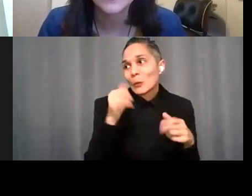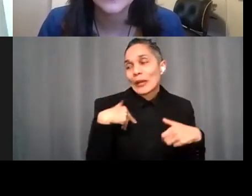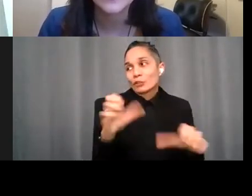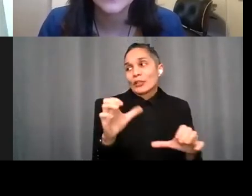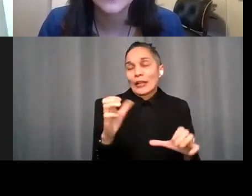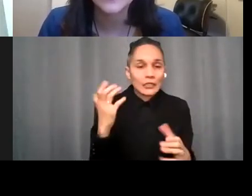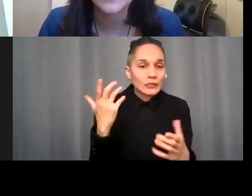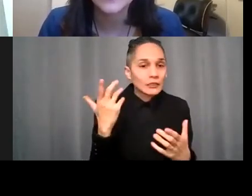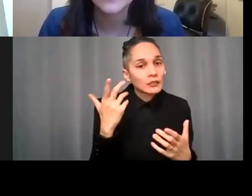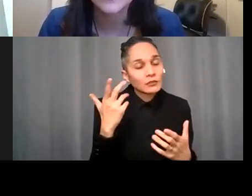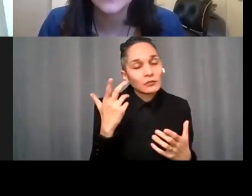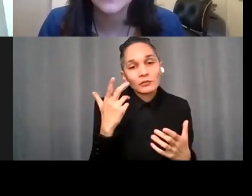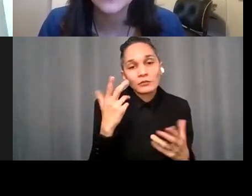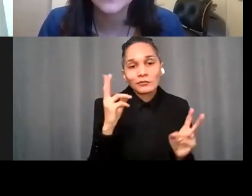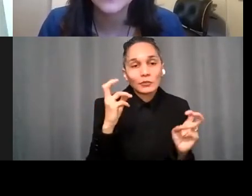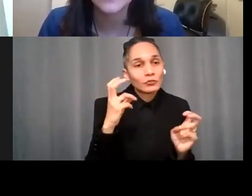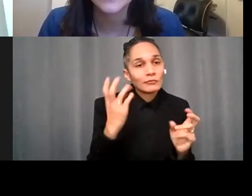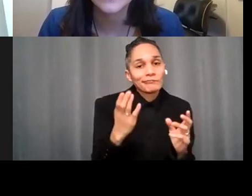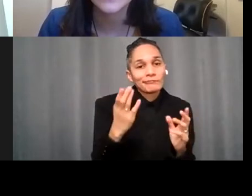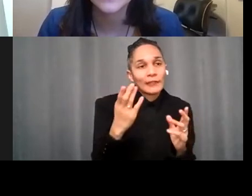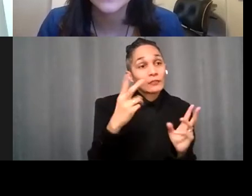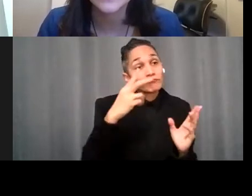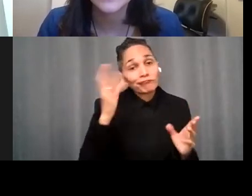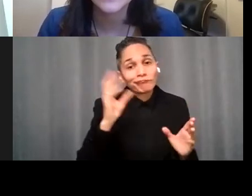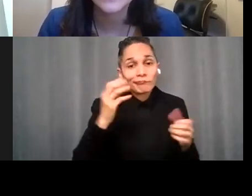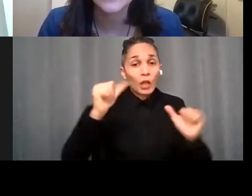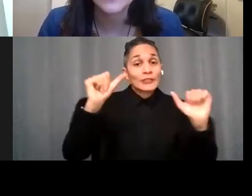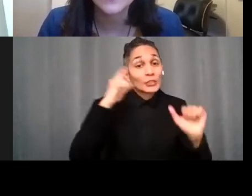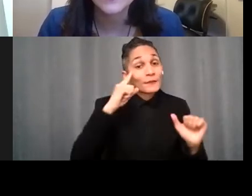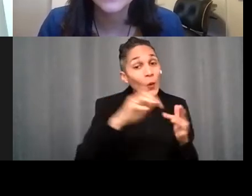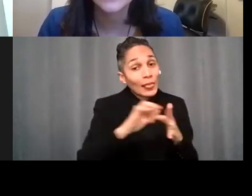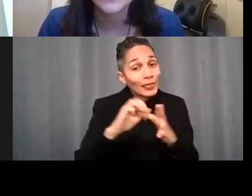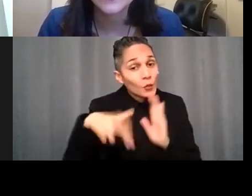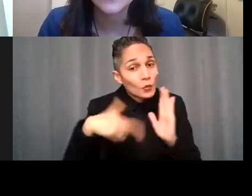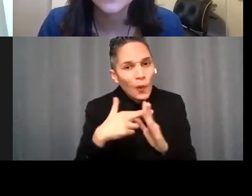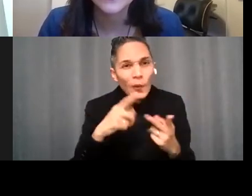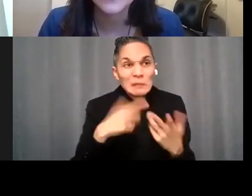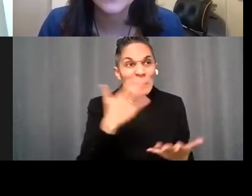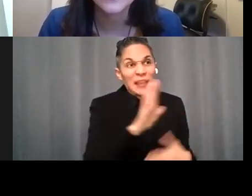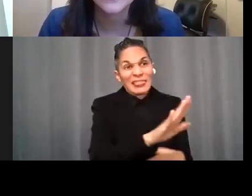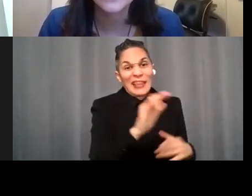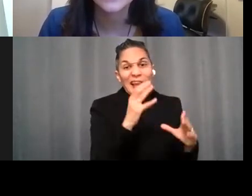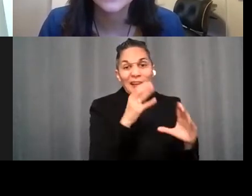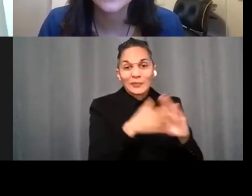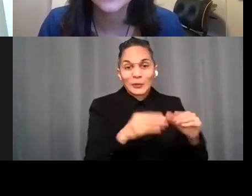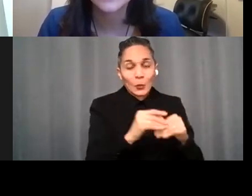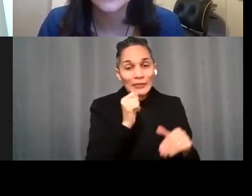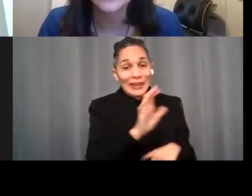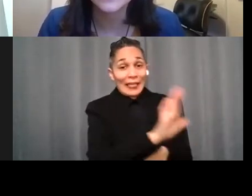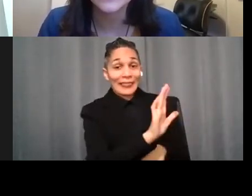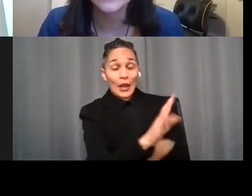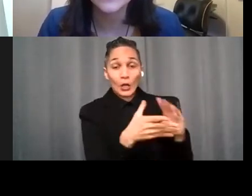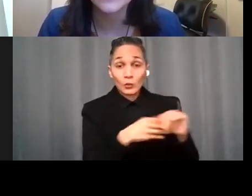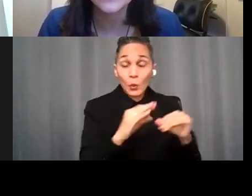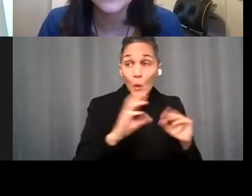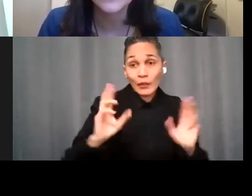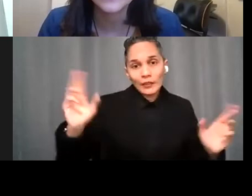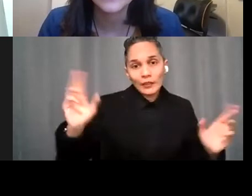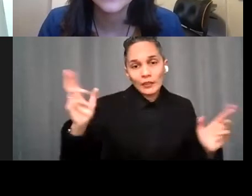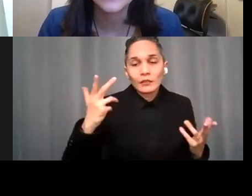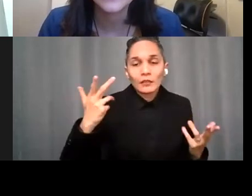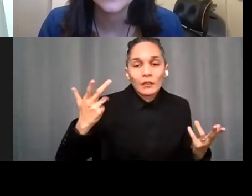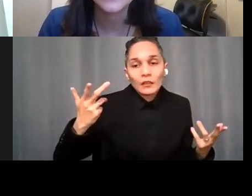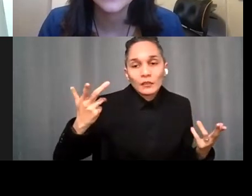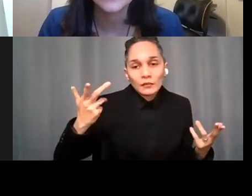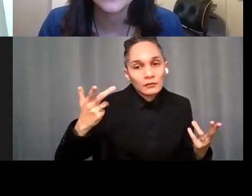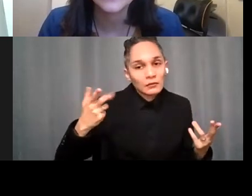know, read for lead roles, or the story is not their story. And so, you know,